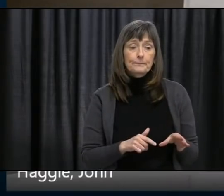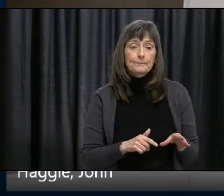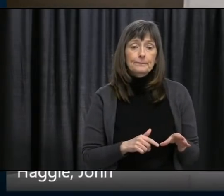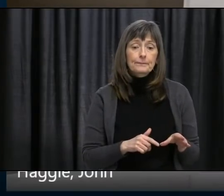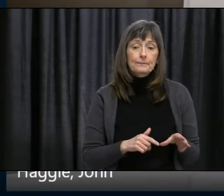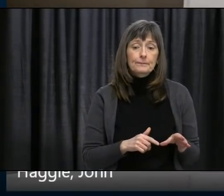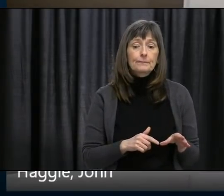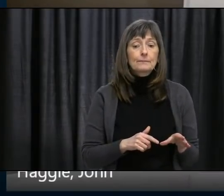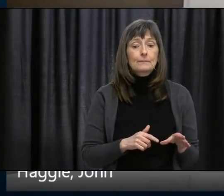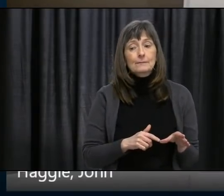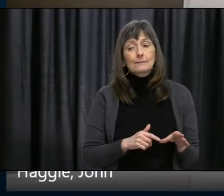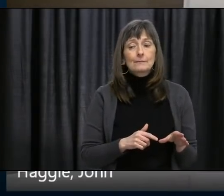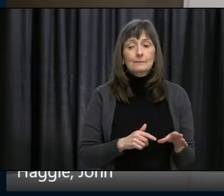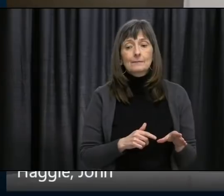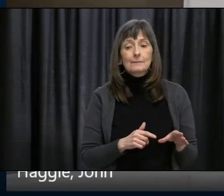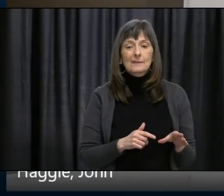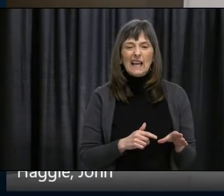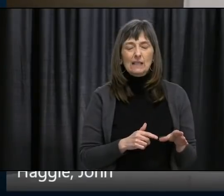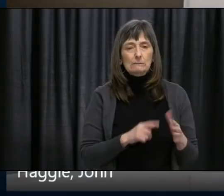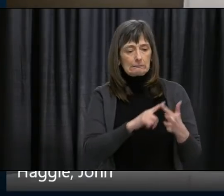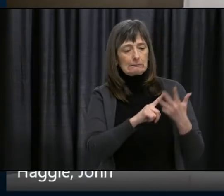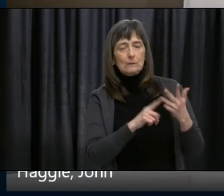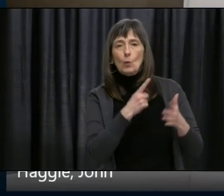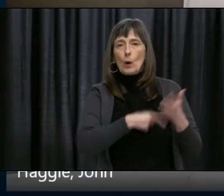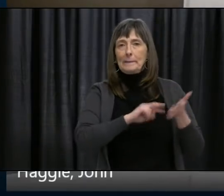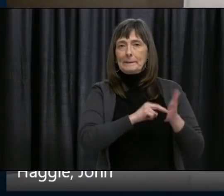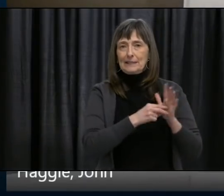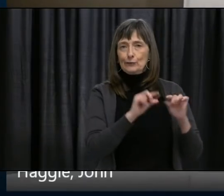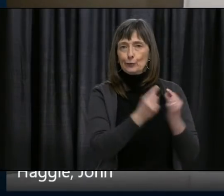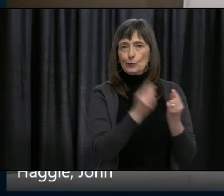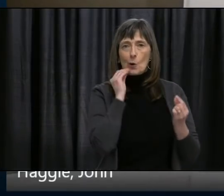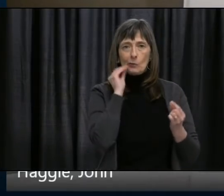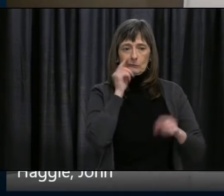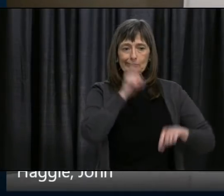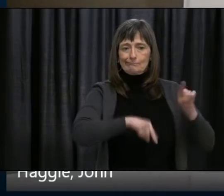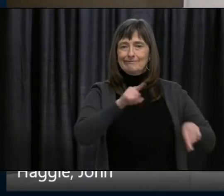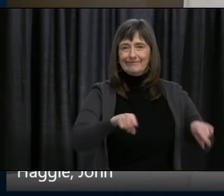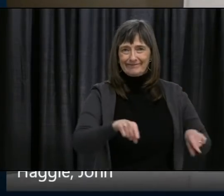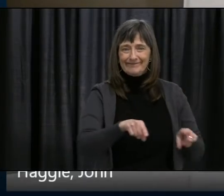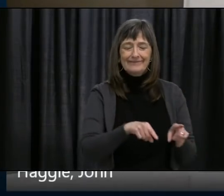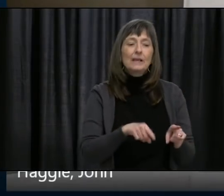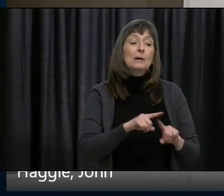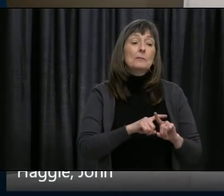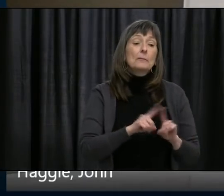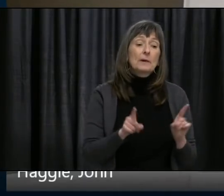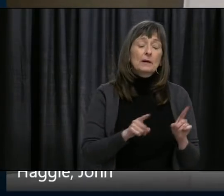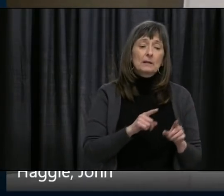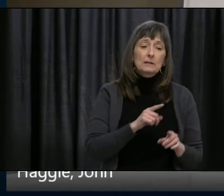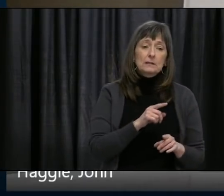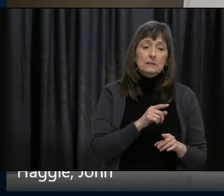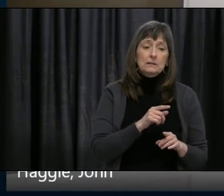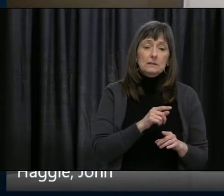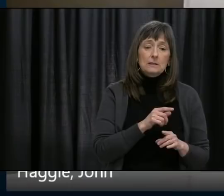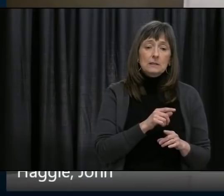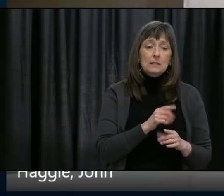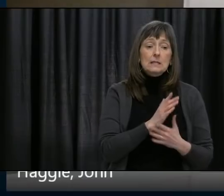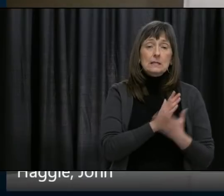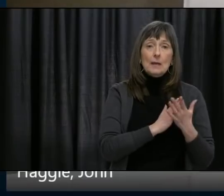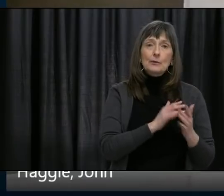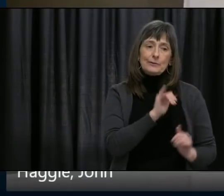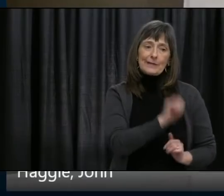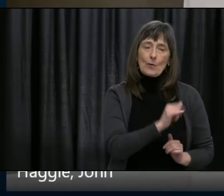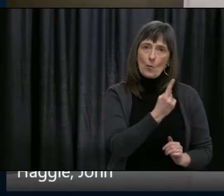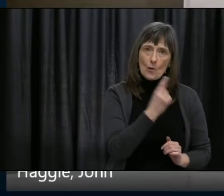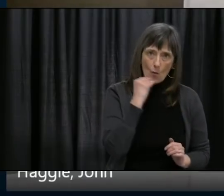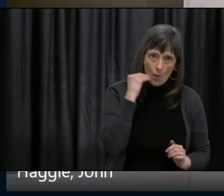may mean different things to different people, but those areas where there are people in a residence for